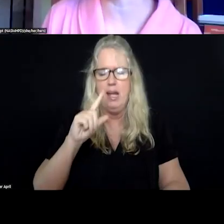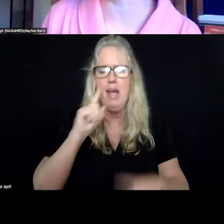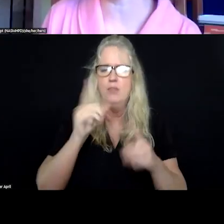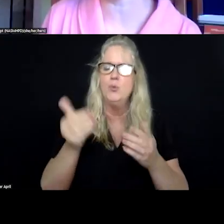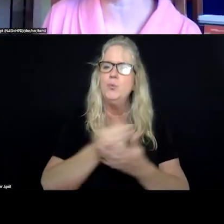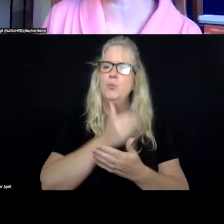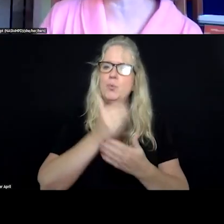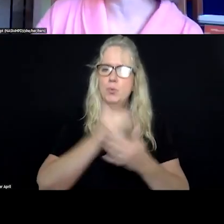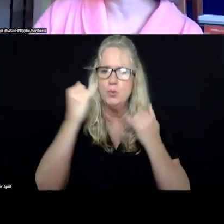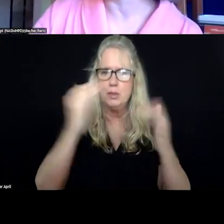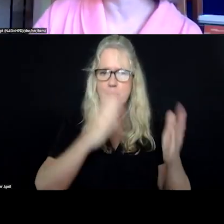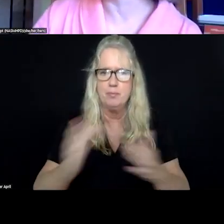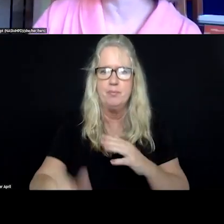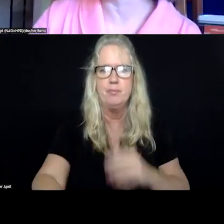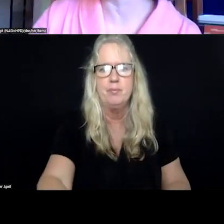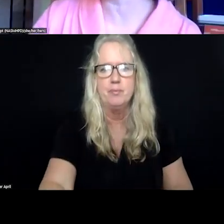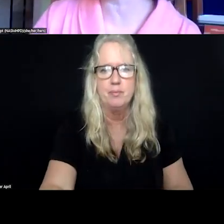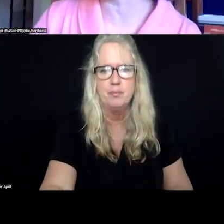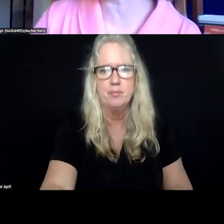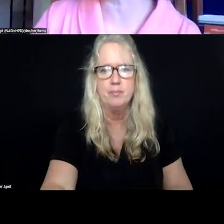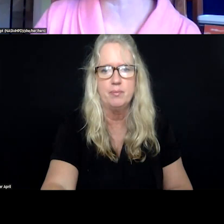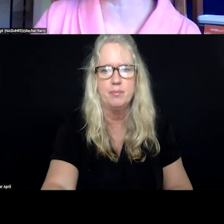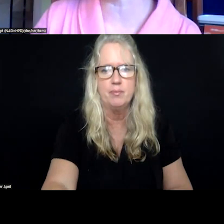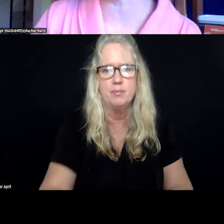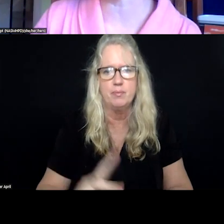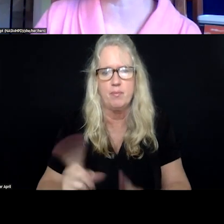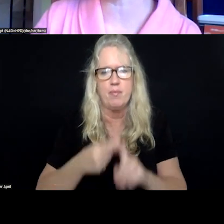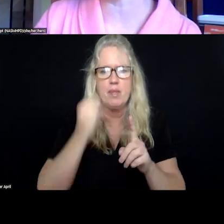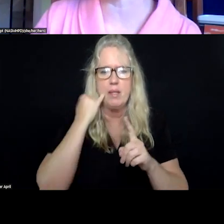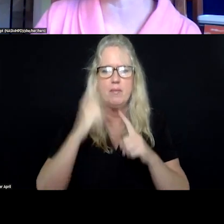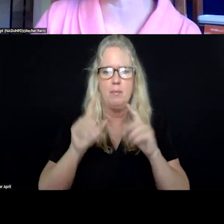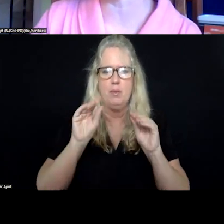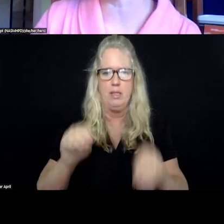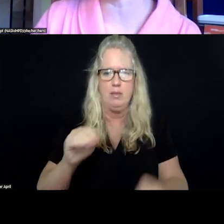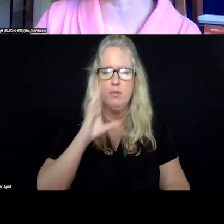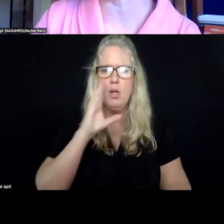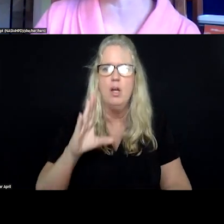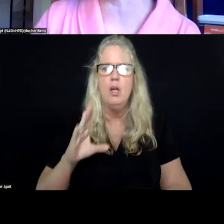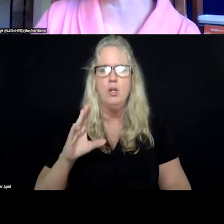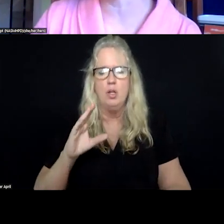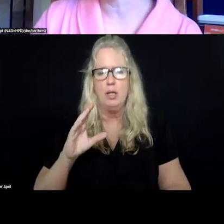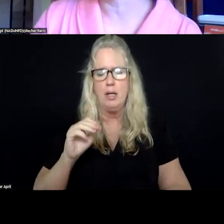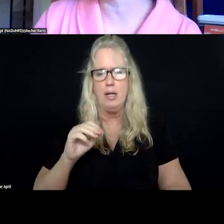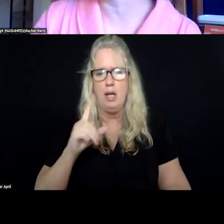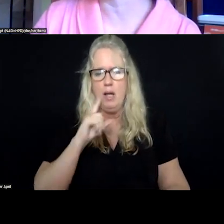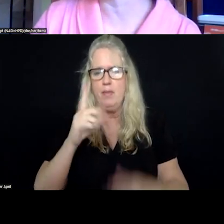that we can build upon that. And thank you also for your insights on the